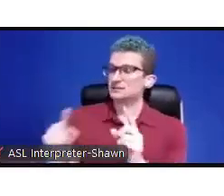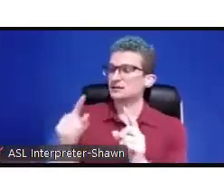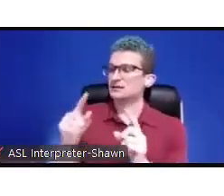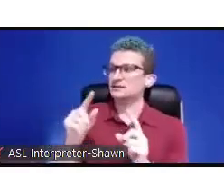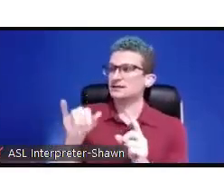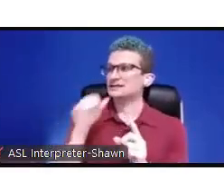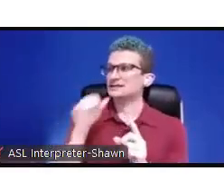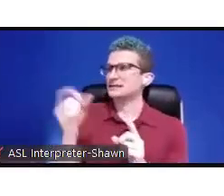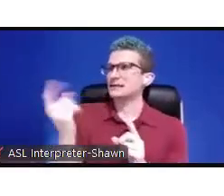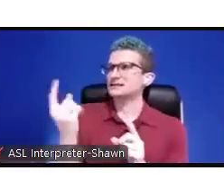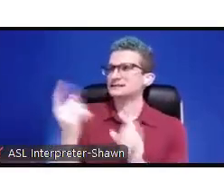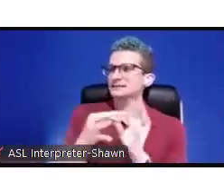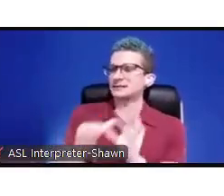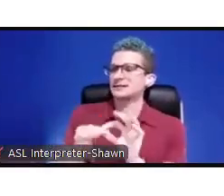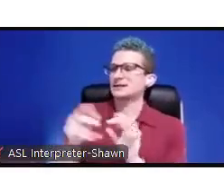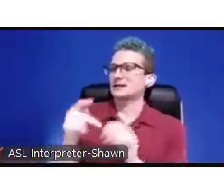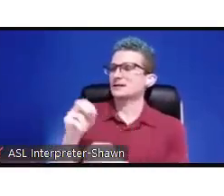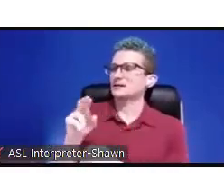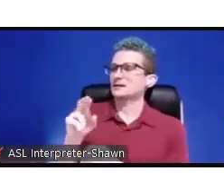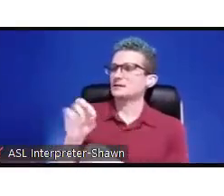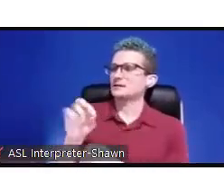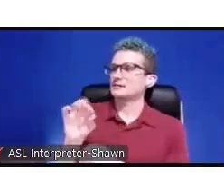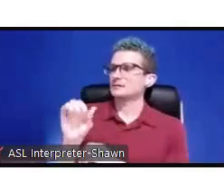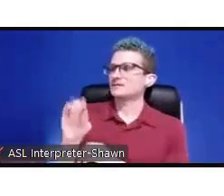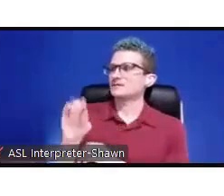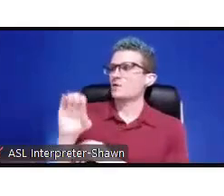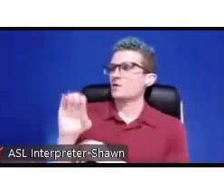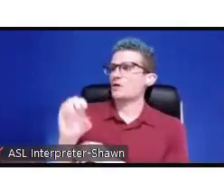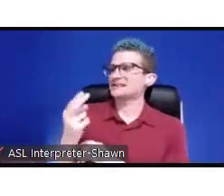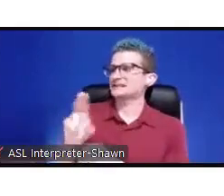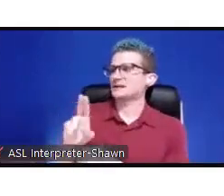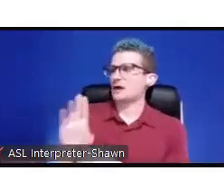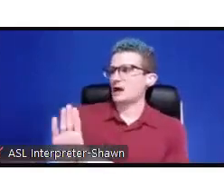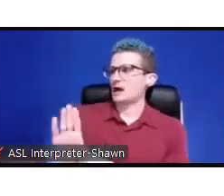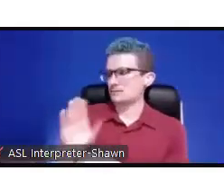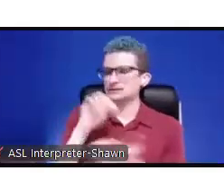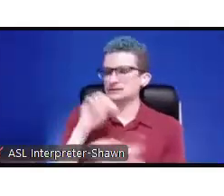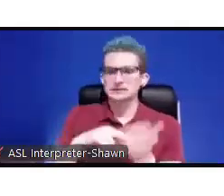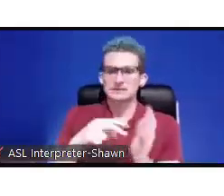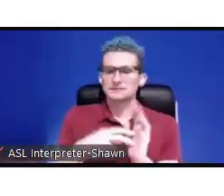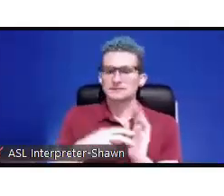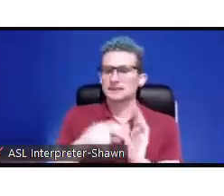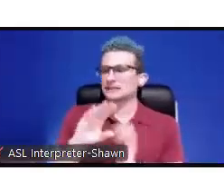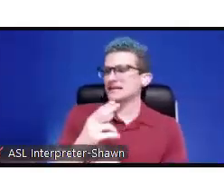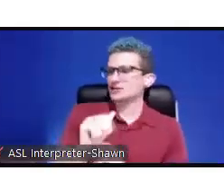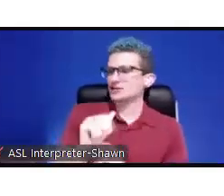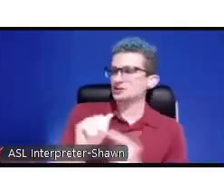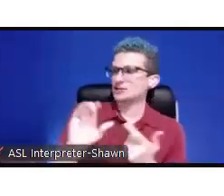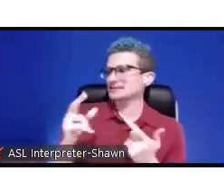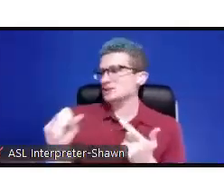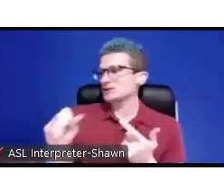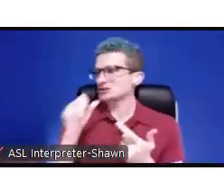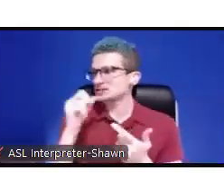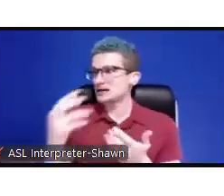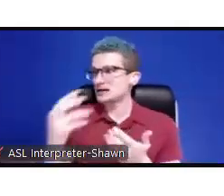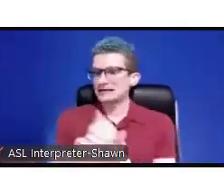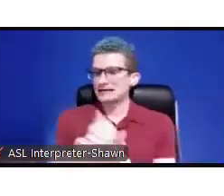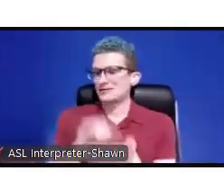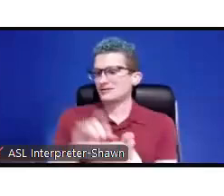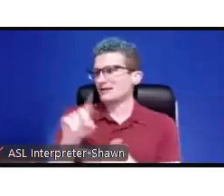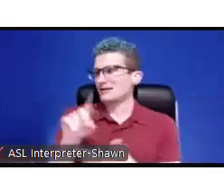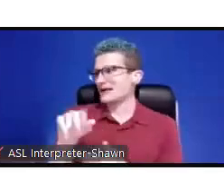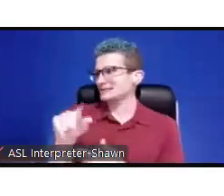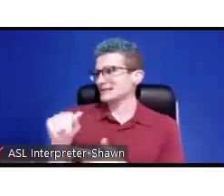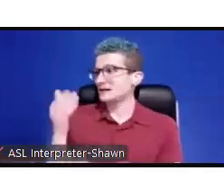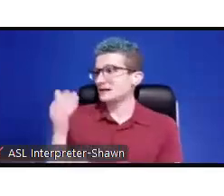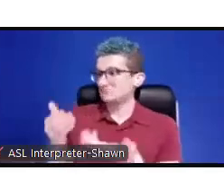that BHA or CDHS or another entity doesn't collect that data. It might be the case that it is